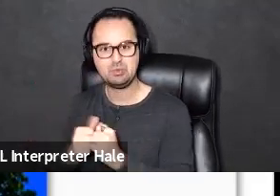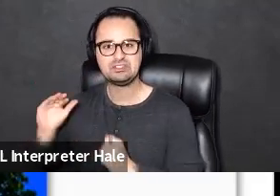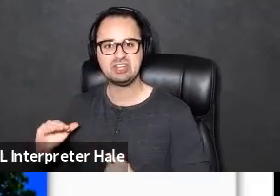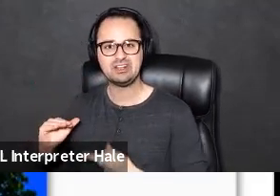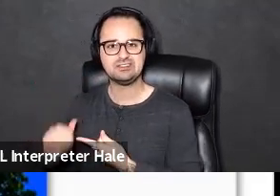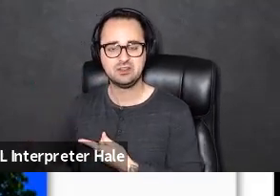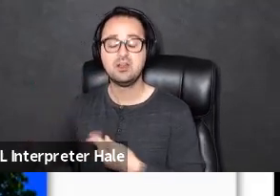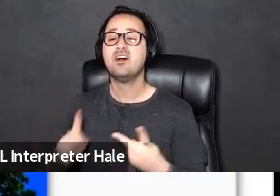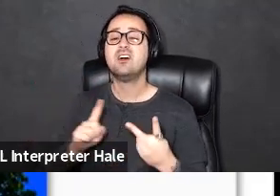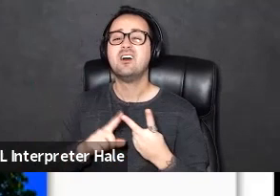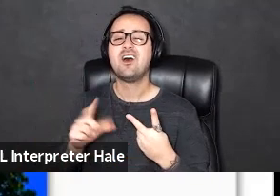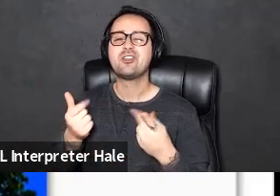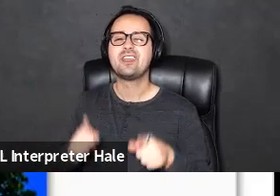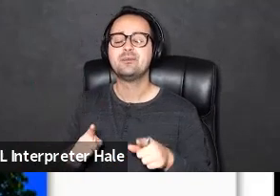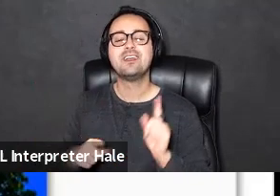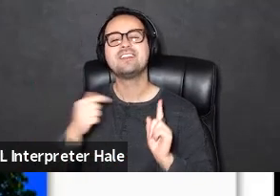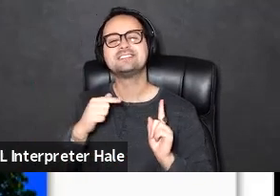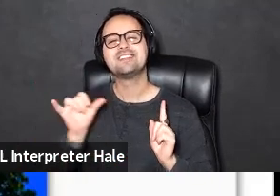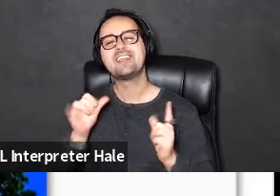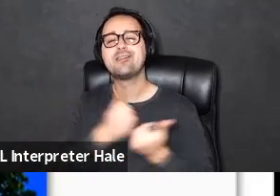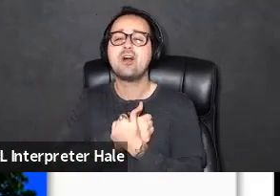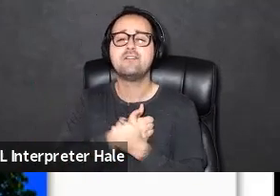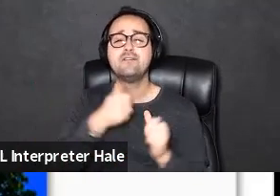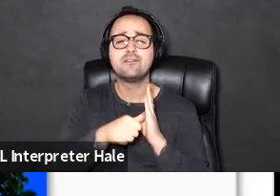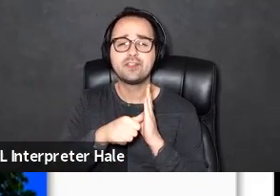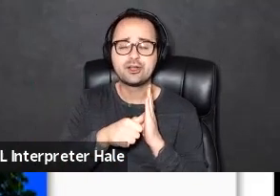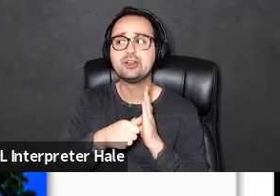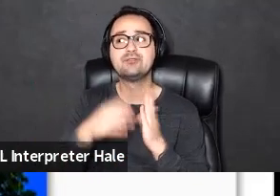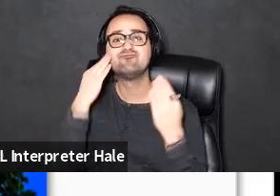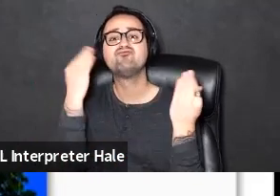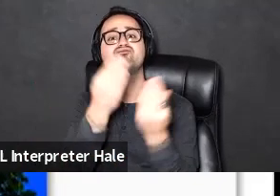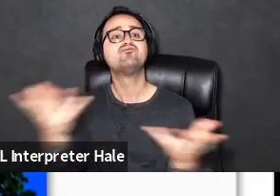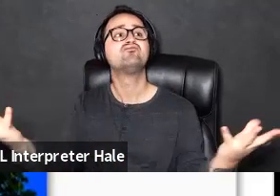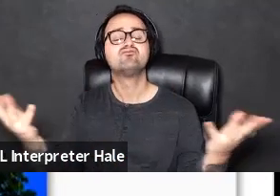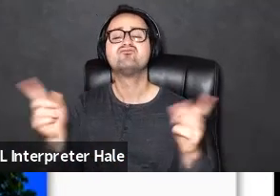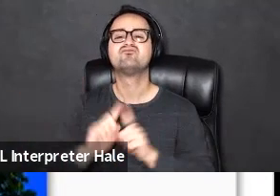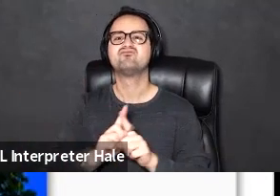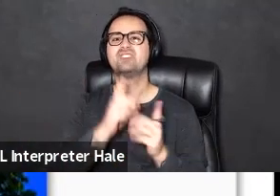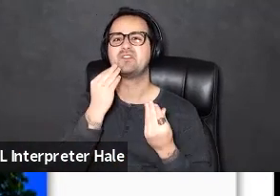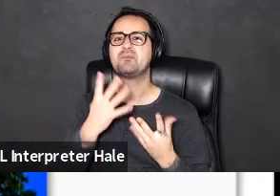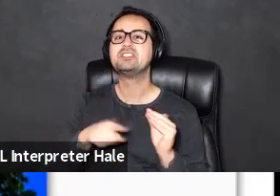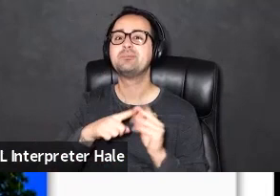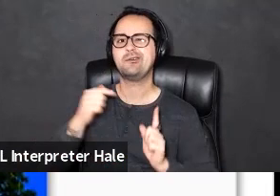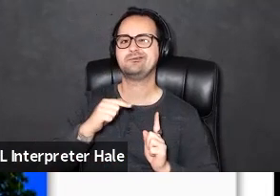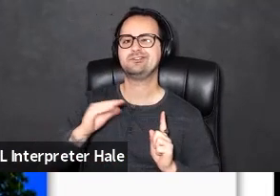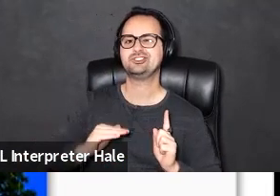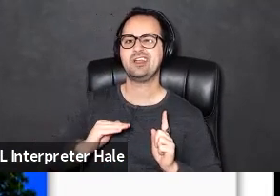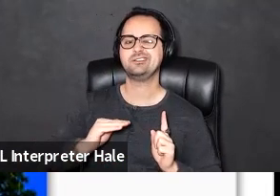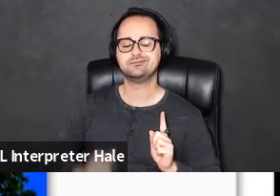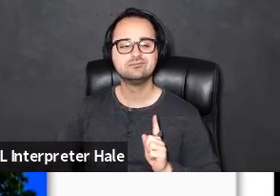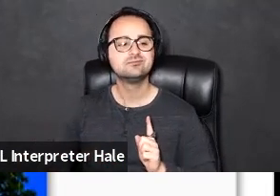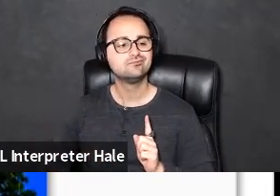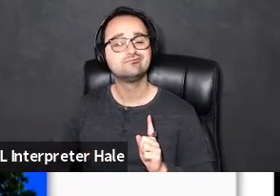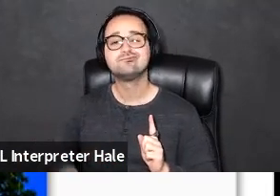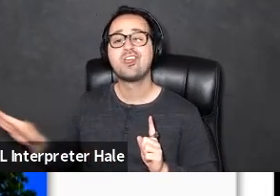thing it does, it's kind of like a love letter that lets other people know a lot of information about your child. So we're talking about what their